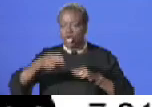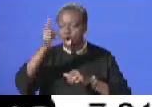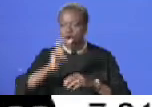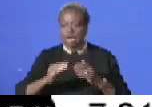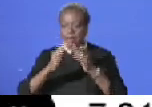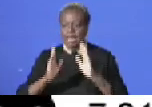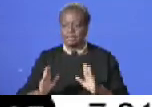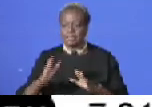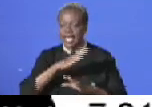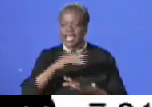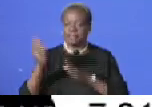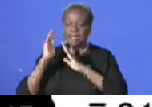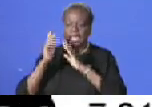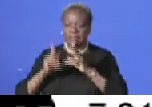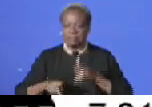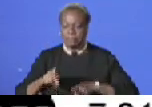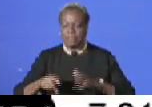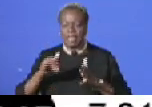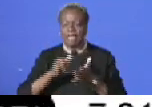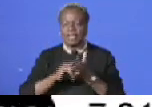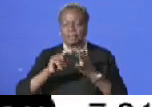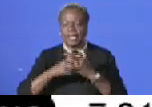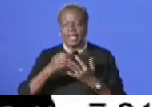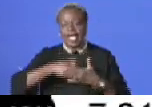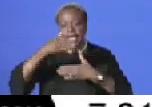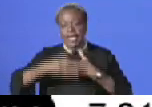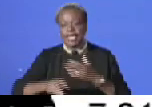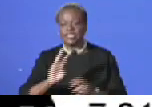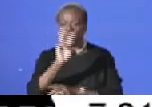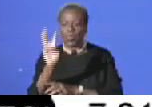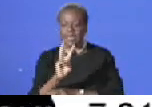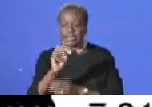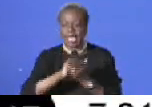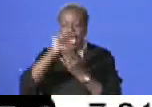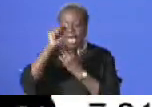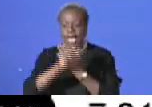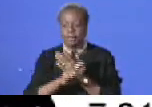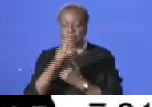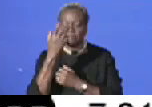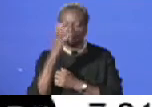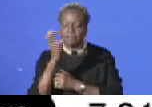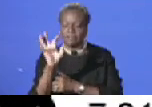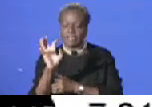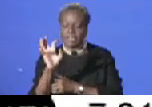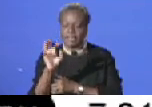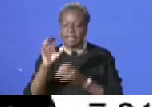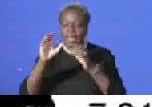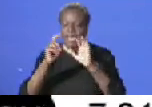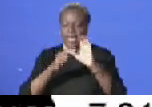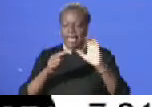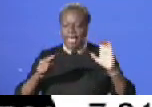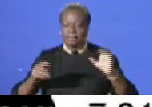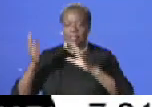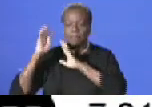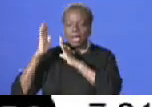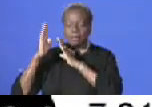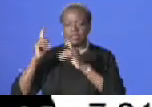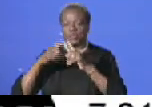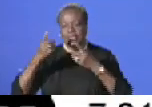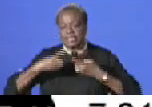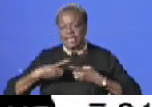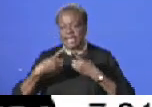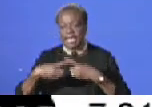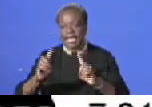people that beginning next Wednesday, April the 15th, Cable Bahamas will dedicate two